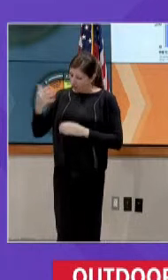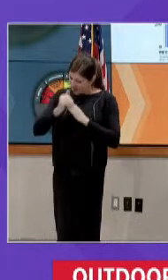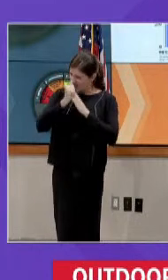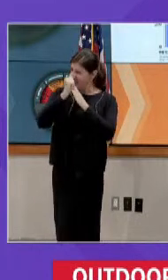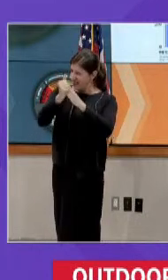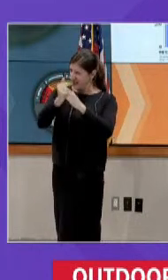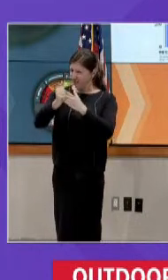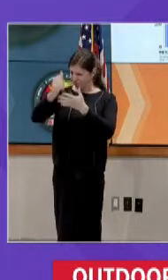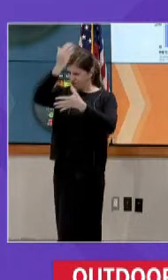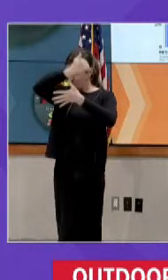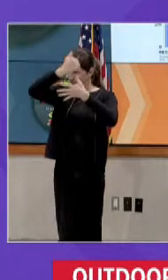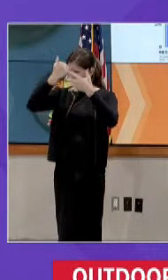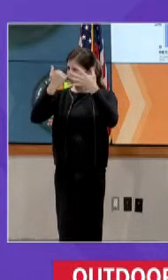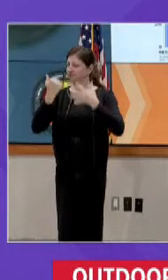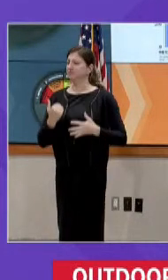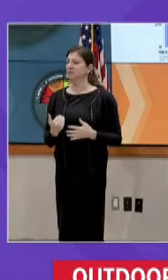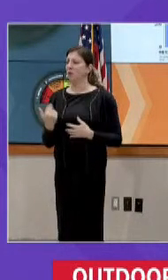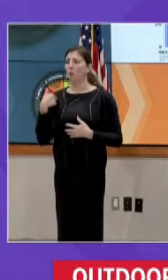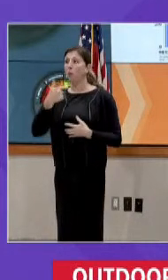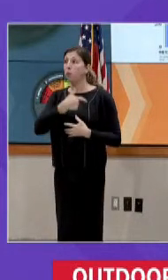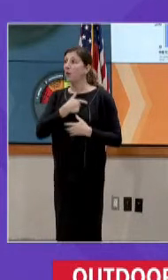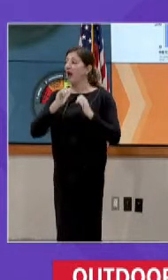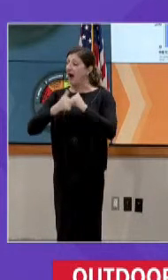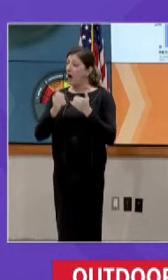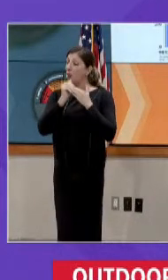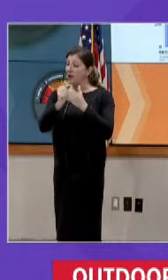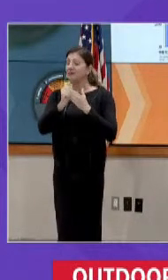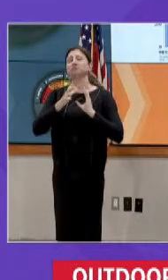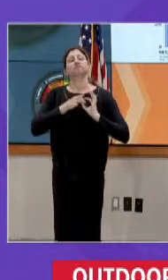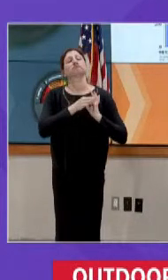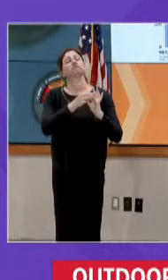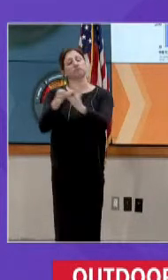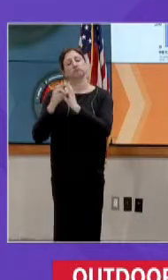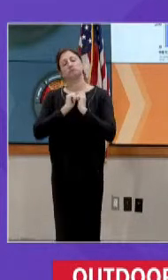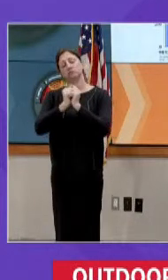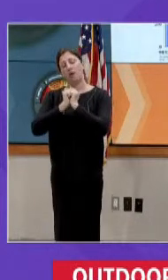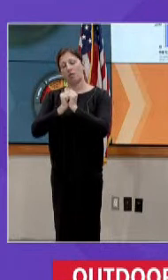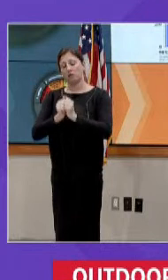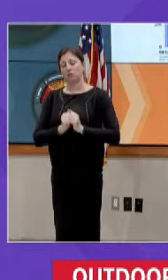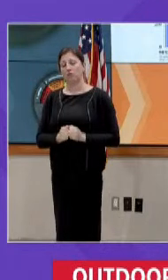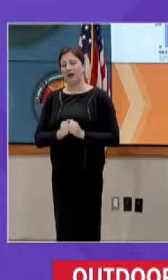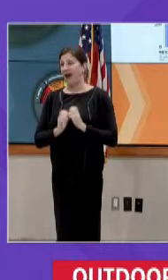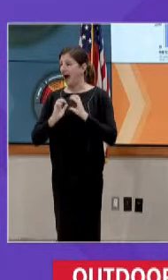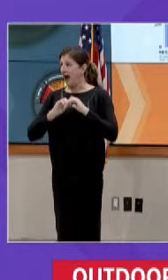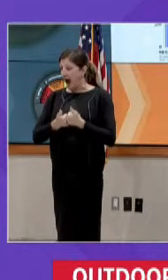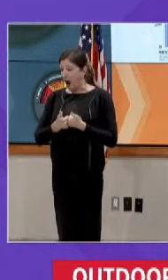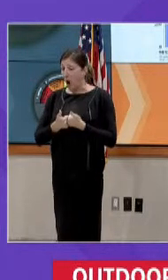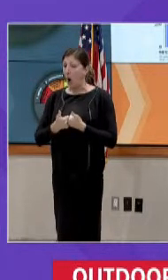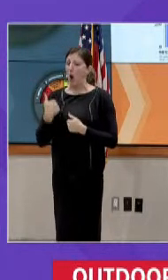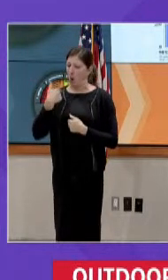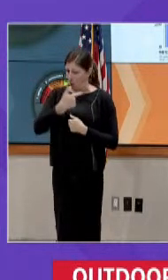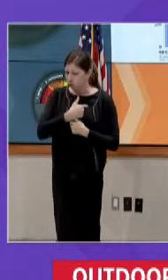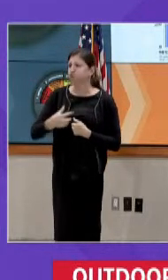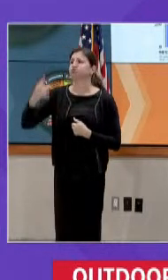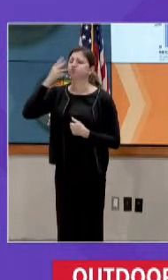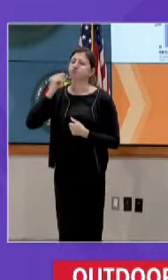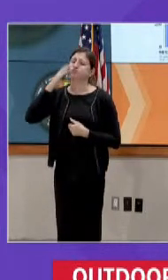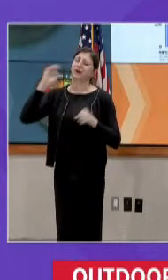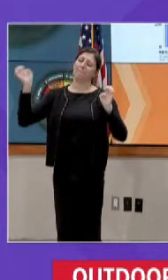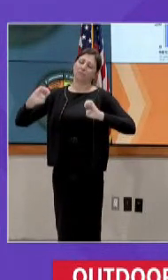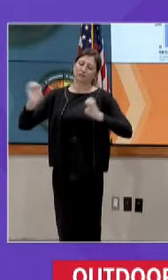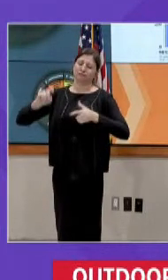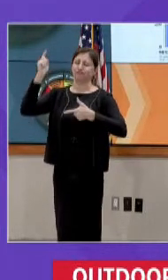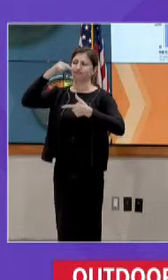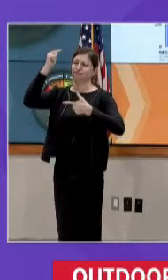usually lead in a way that means that we all come together. We have done this through a number of emergencies.